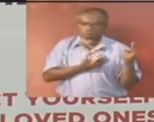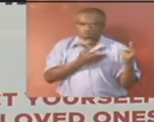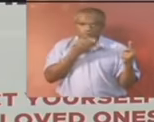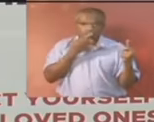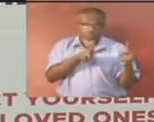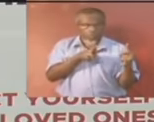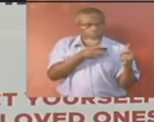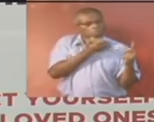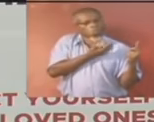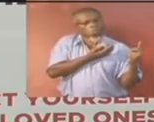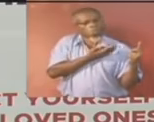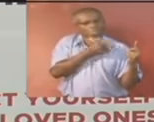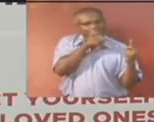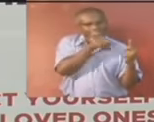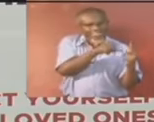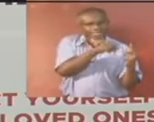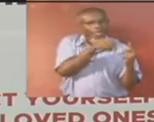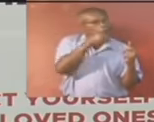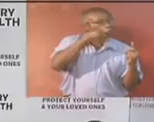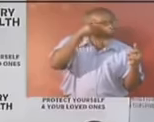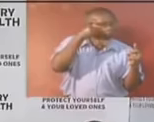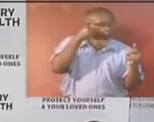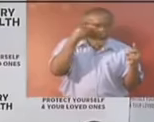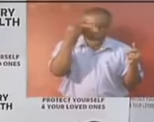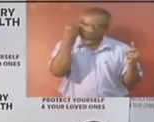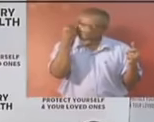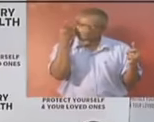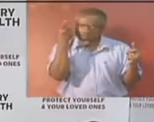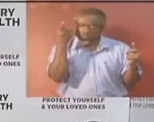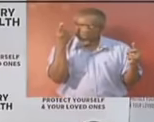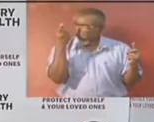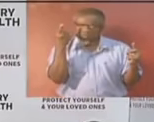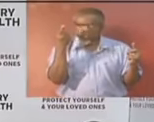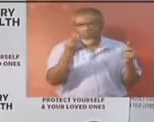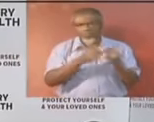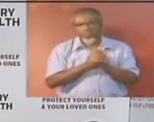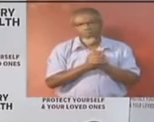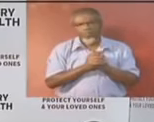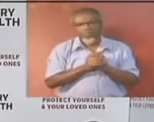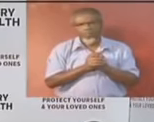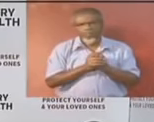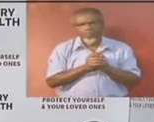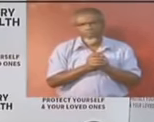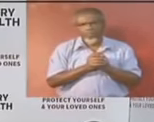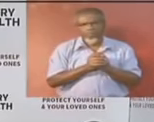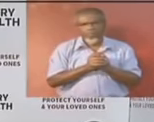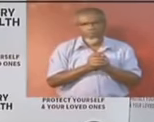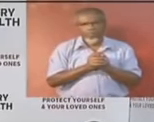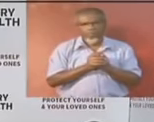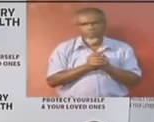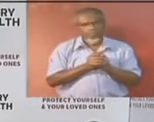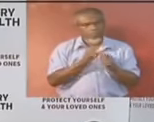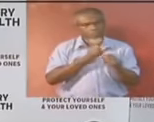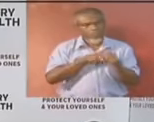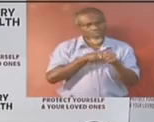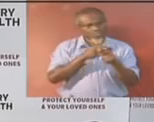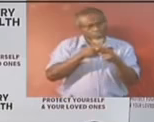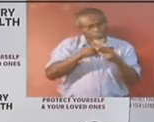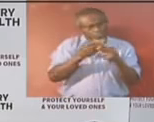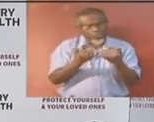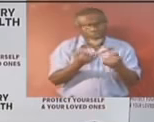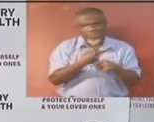patient. Thank you. And thank you, Dr. Richards. Time was short today, so as we